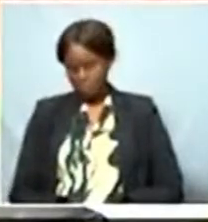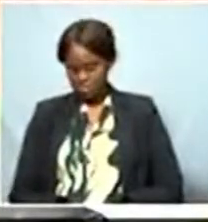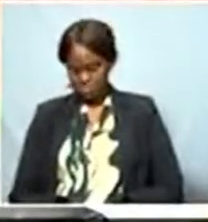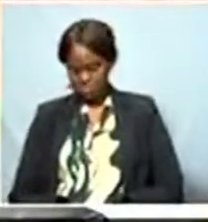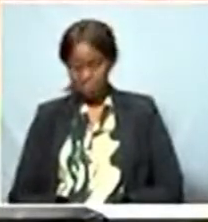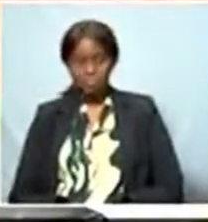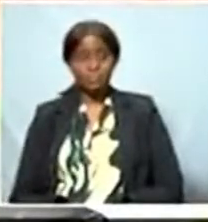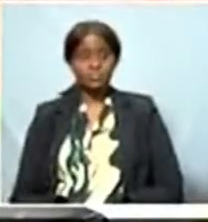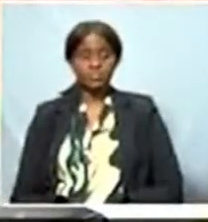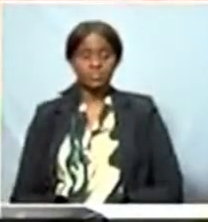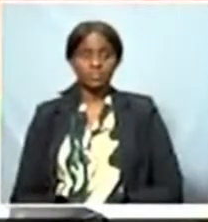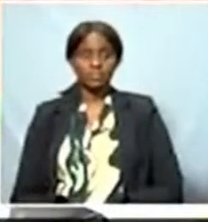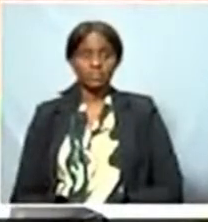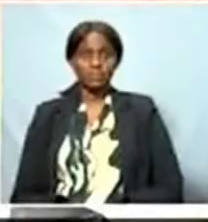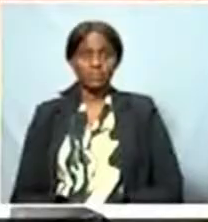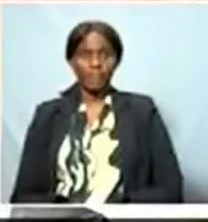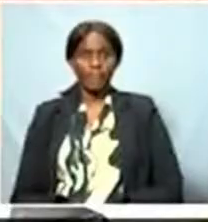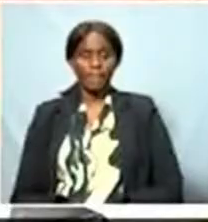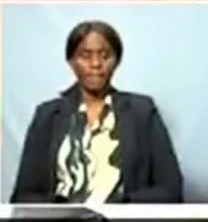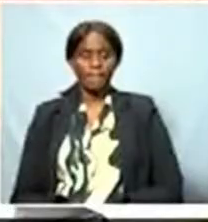of clarification?